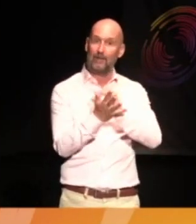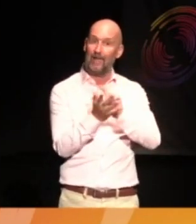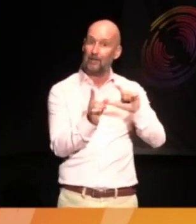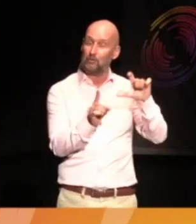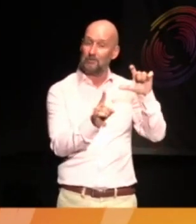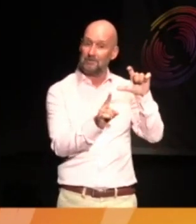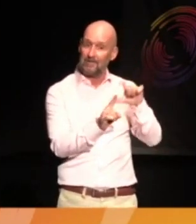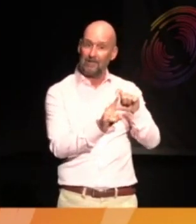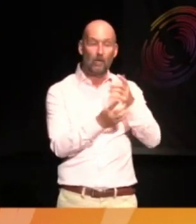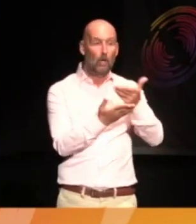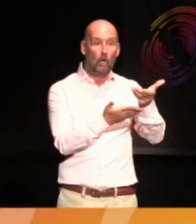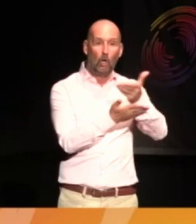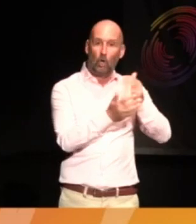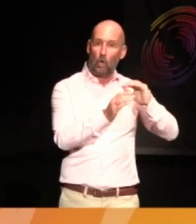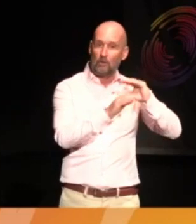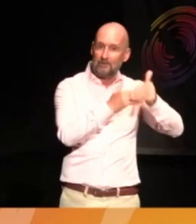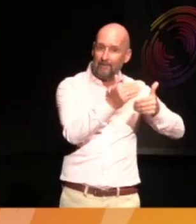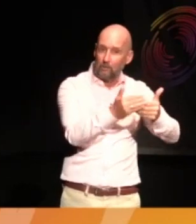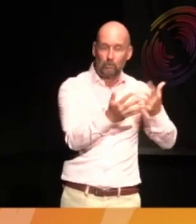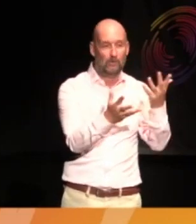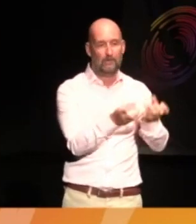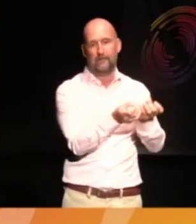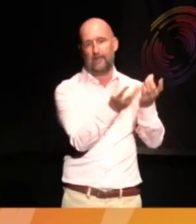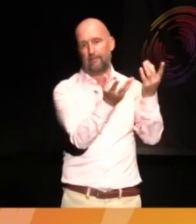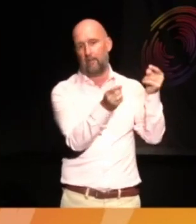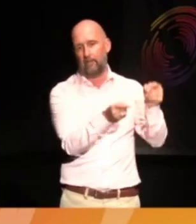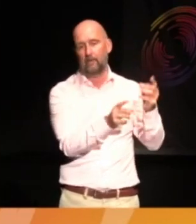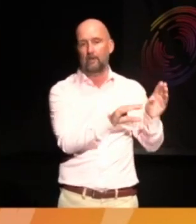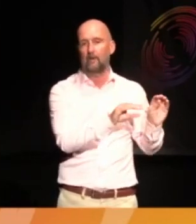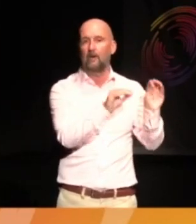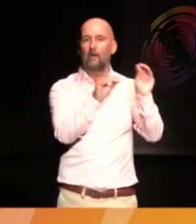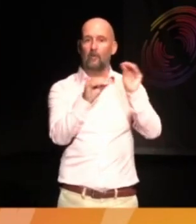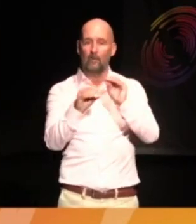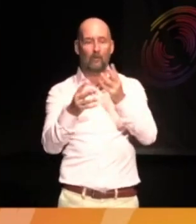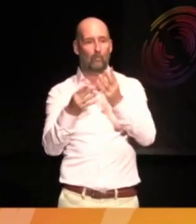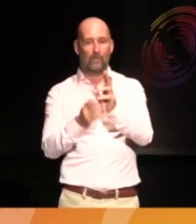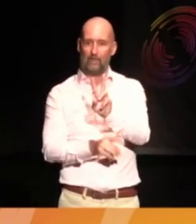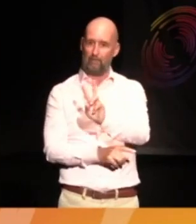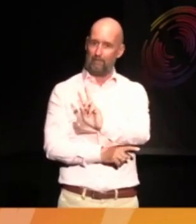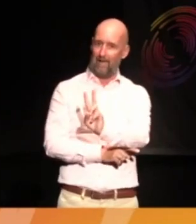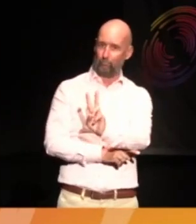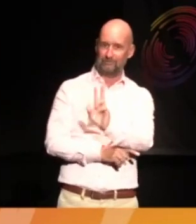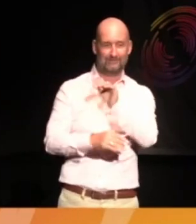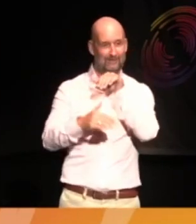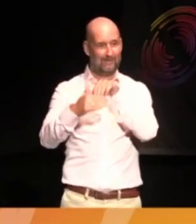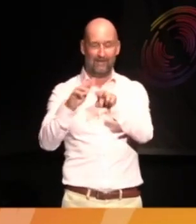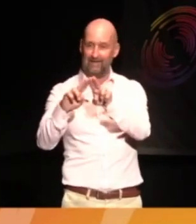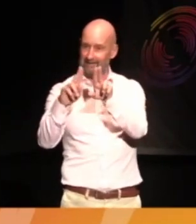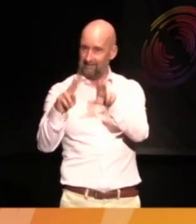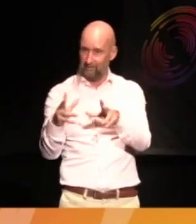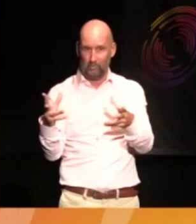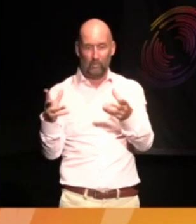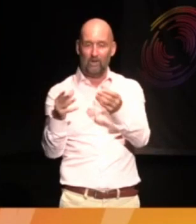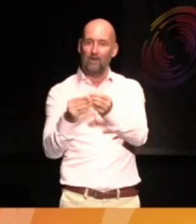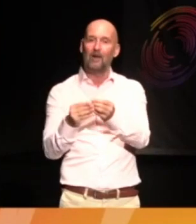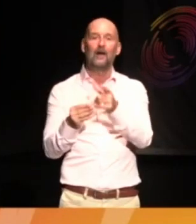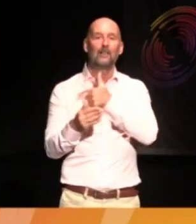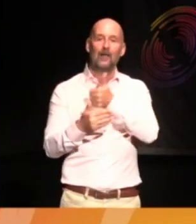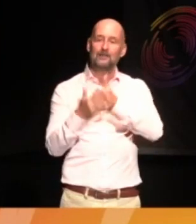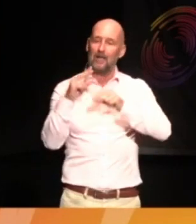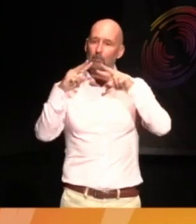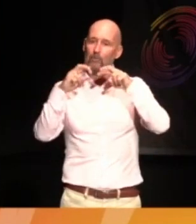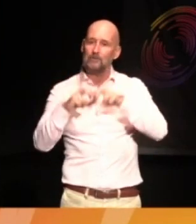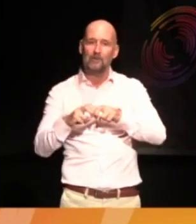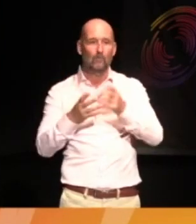in conservation. And then as I had to move back in with my parents, I started to move into research on